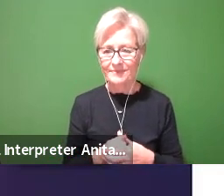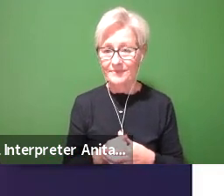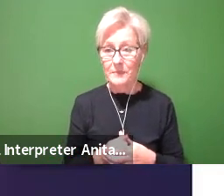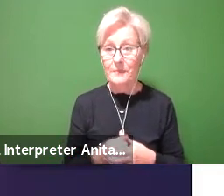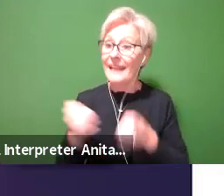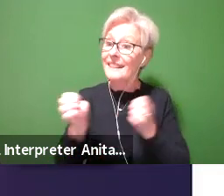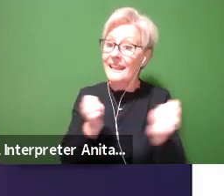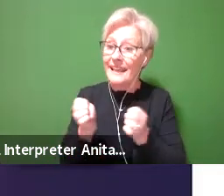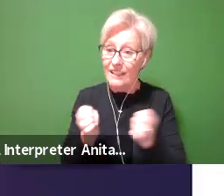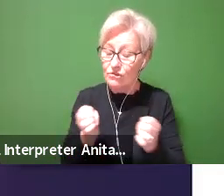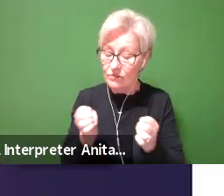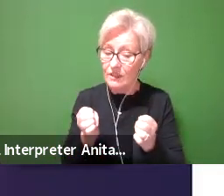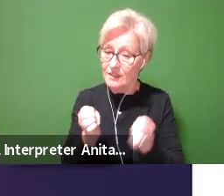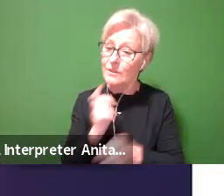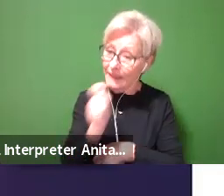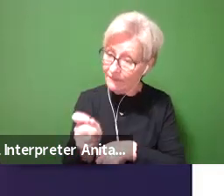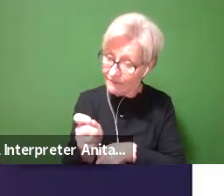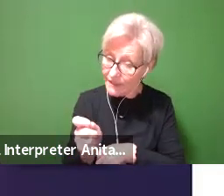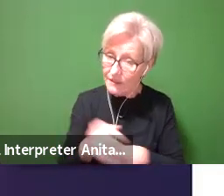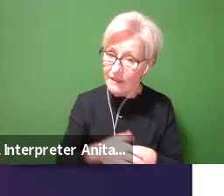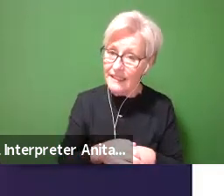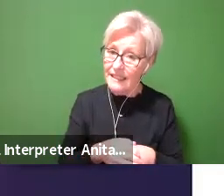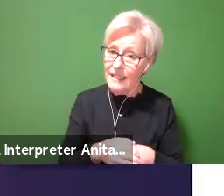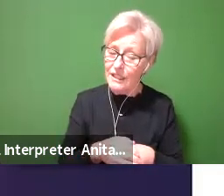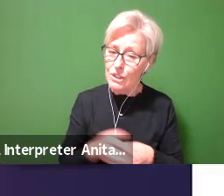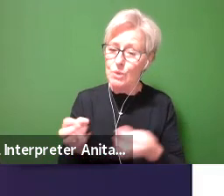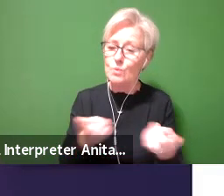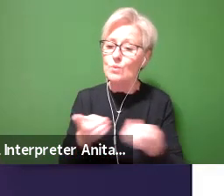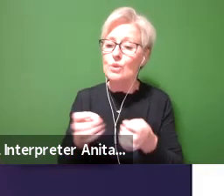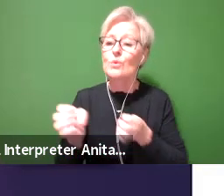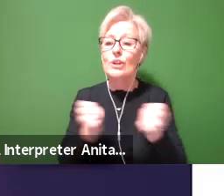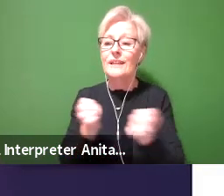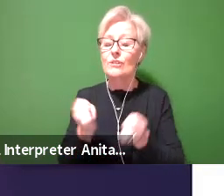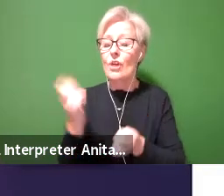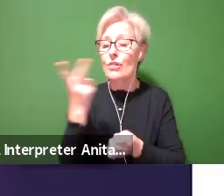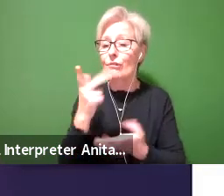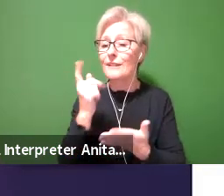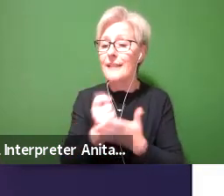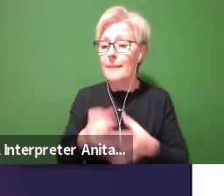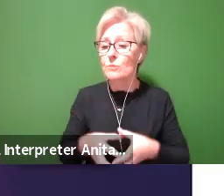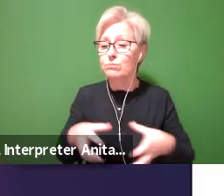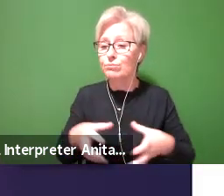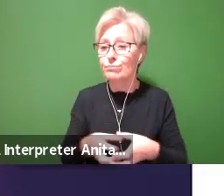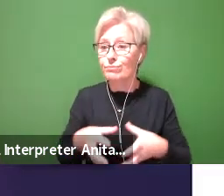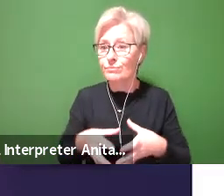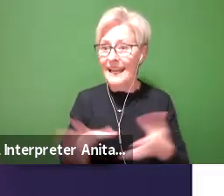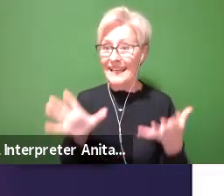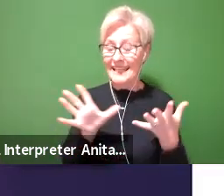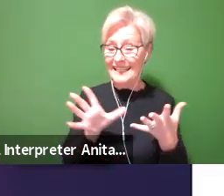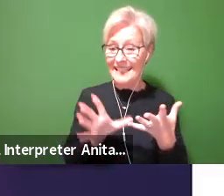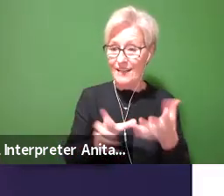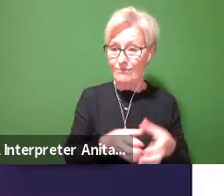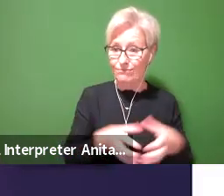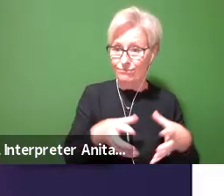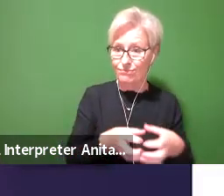exercise prescription, it would be that you do your pelvic floor exercises 3 times a day and 10 repetitions. We